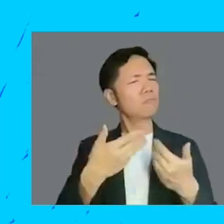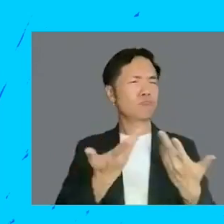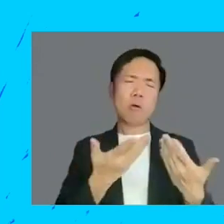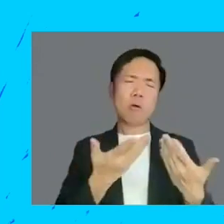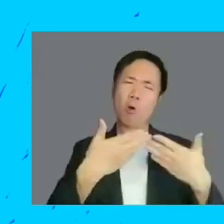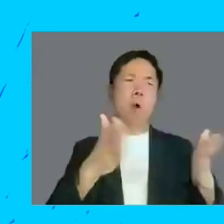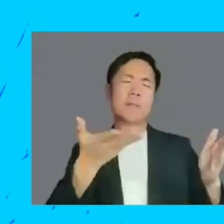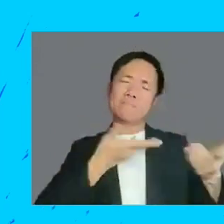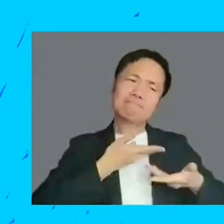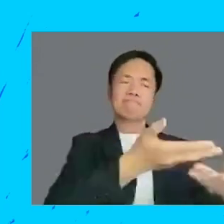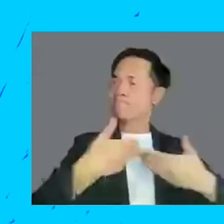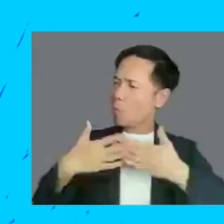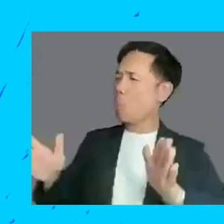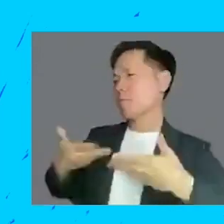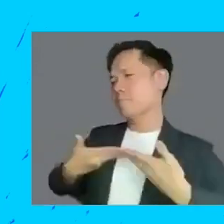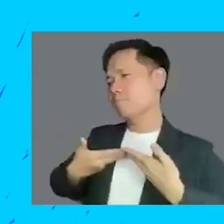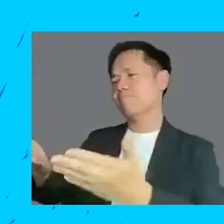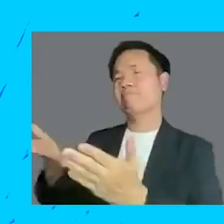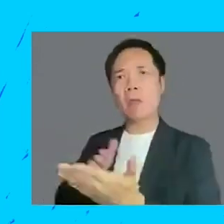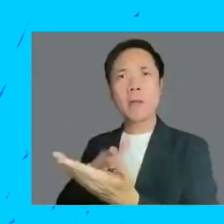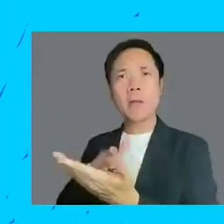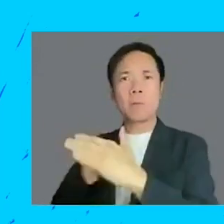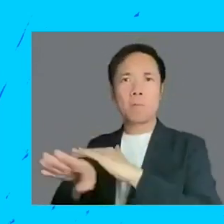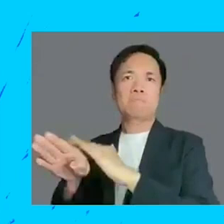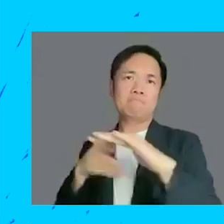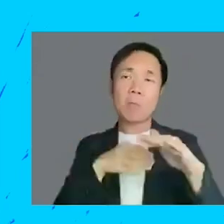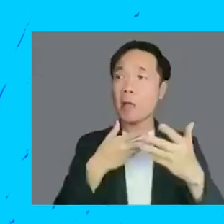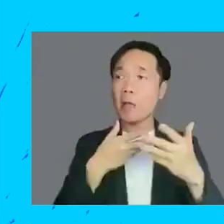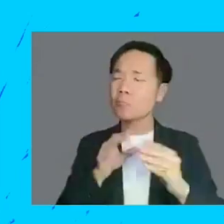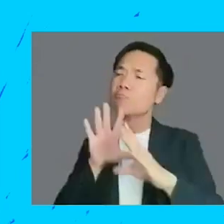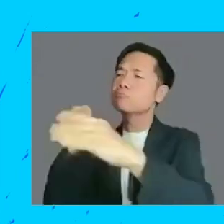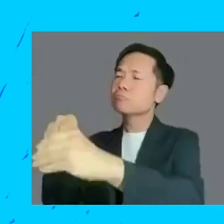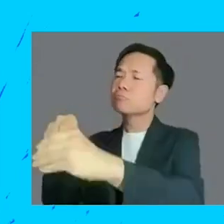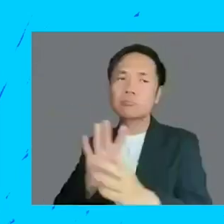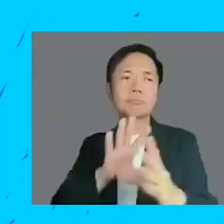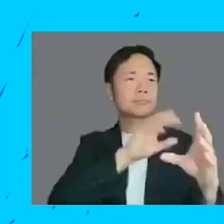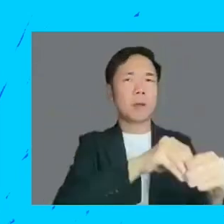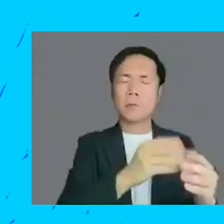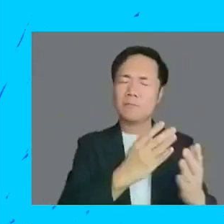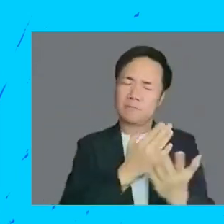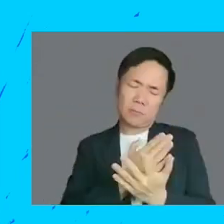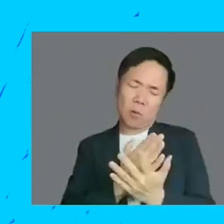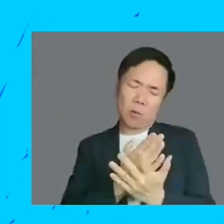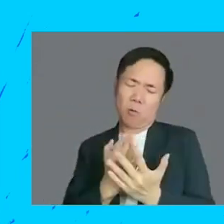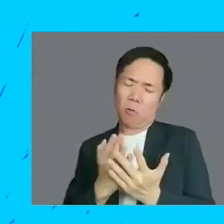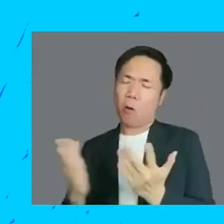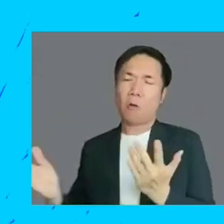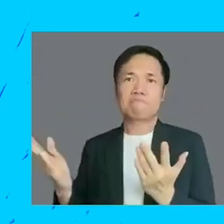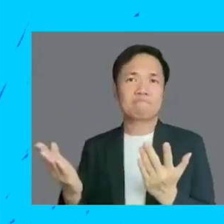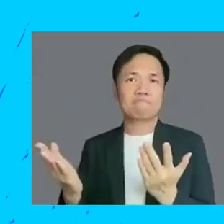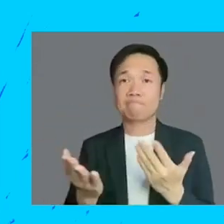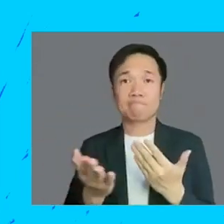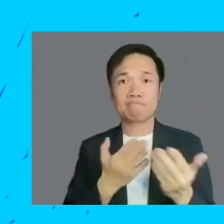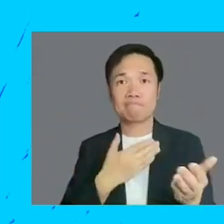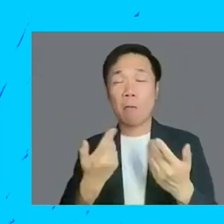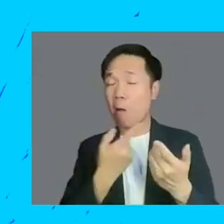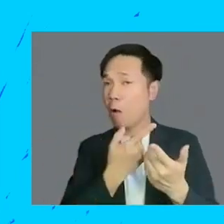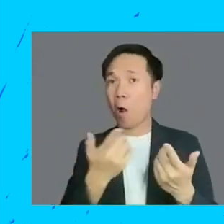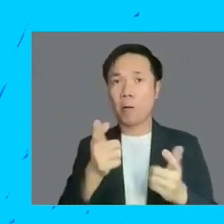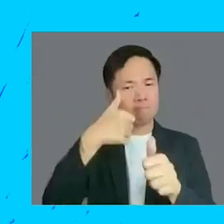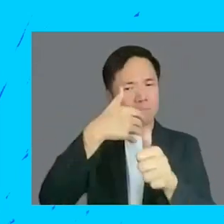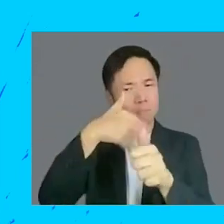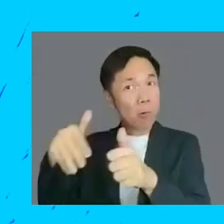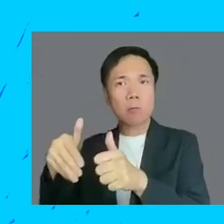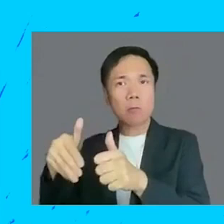in whole general, access to universal health coverage for young people in all their different diversities. At this point, I request our